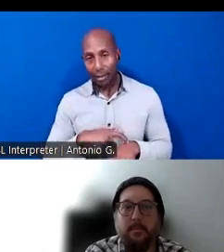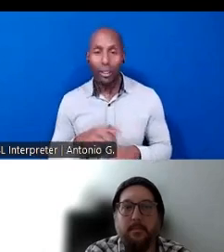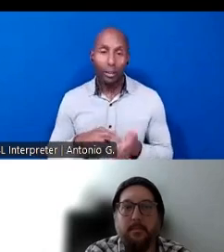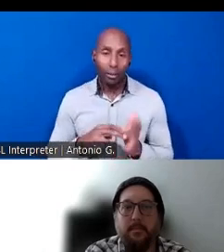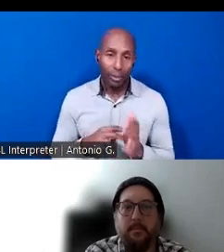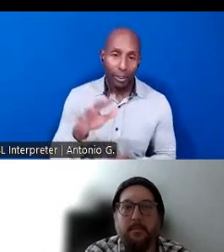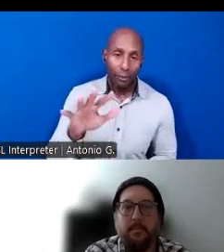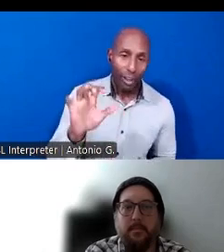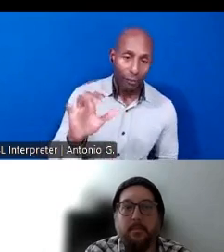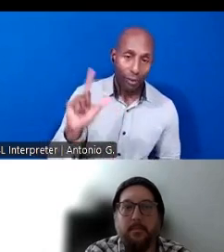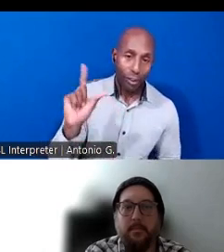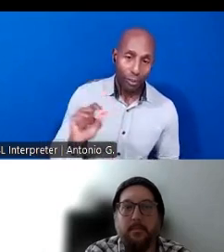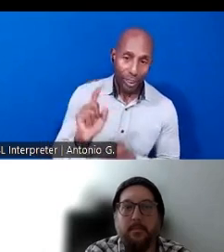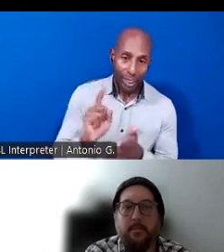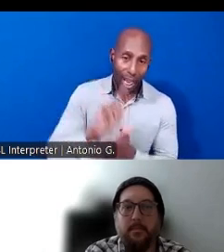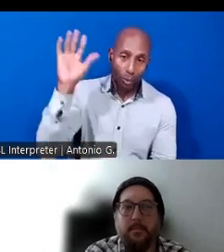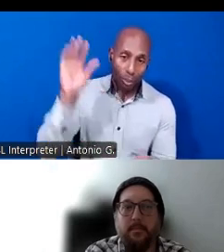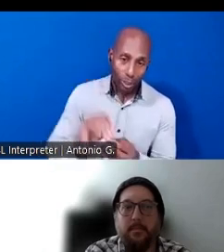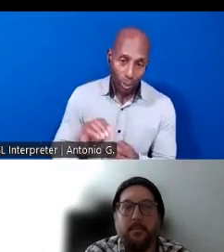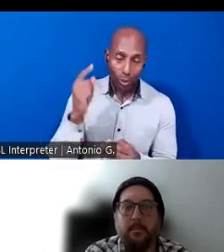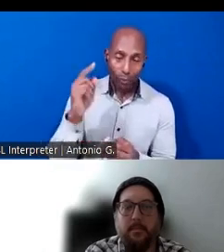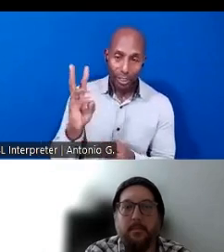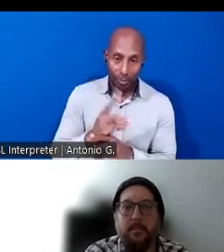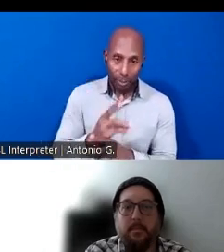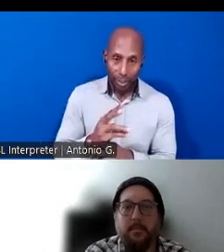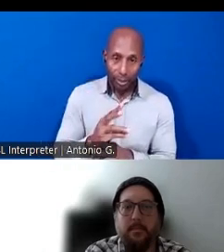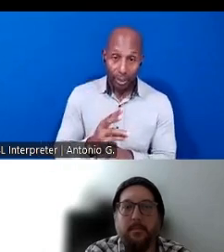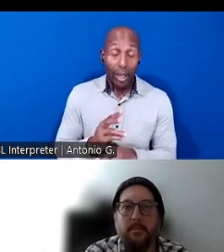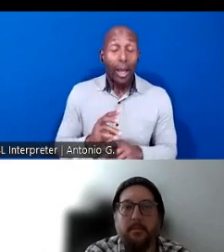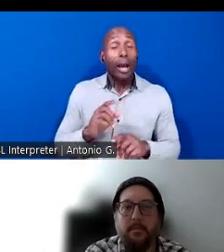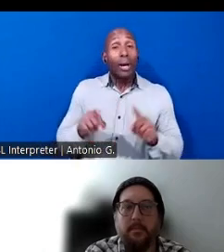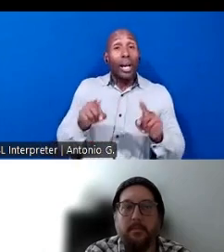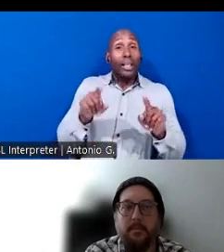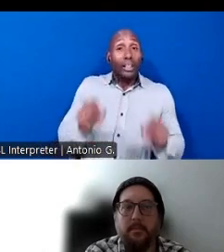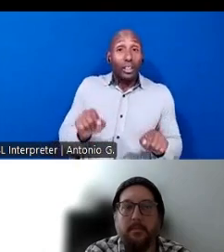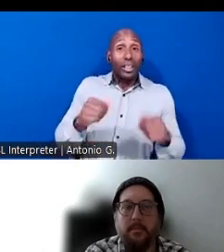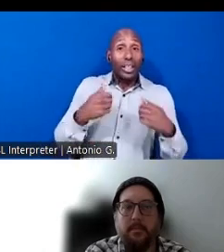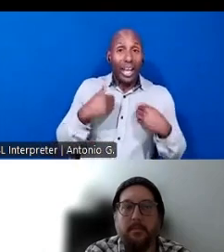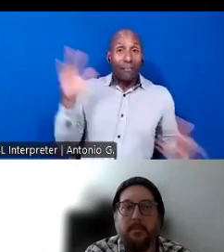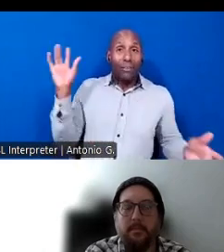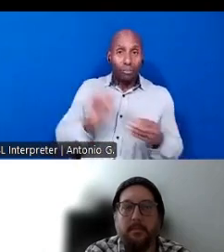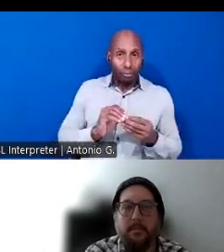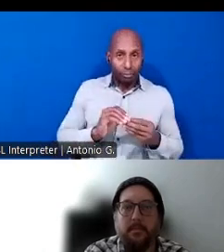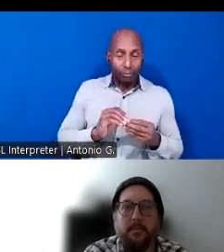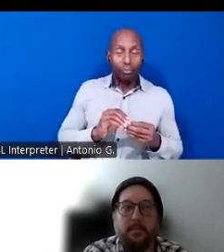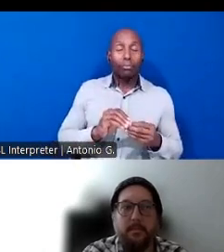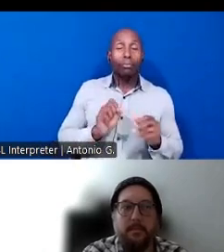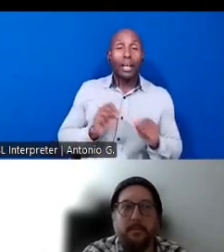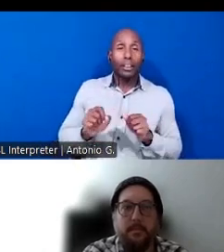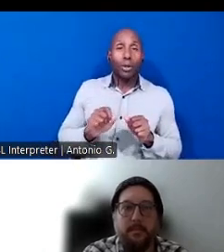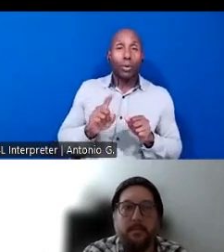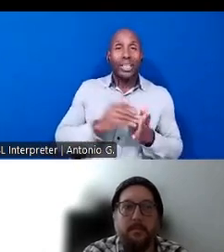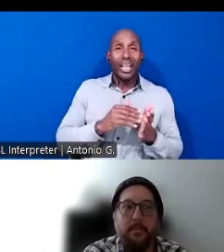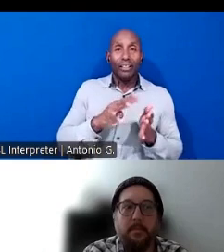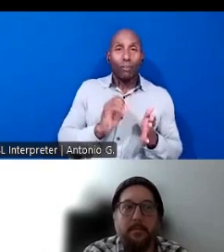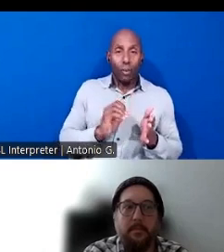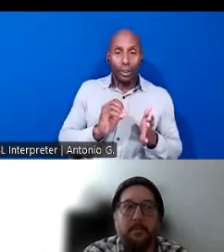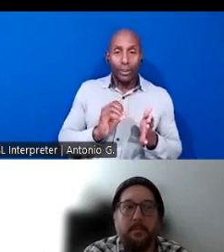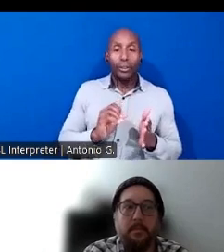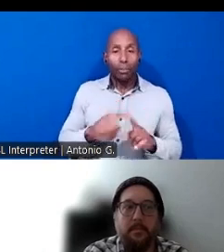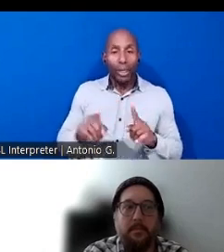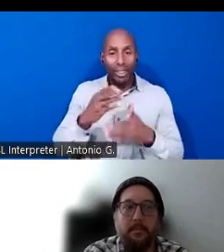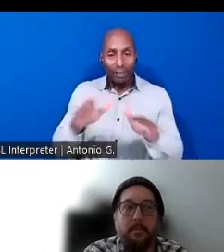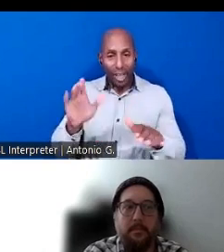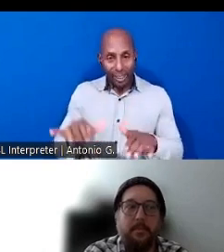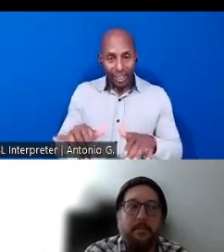hours out of a possible 1,040 hours, and that gets us a 0.5 FTE. And so you would do that on down the